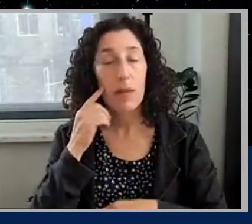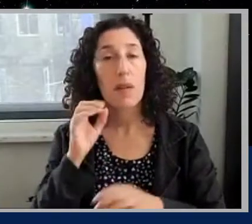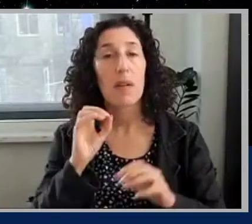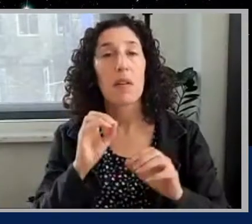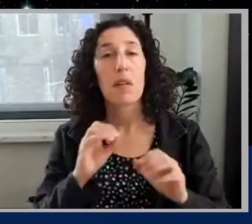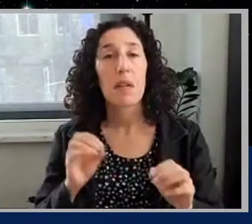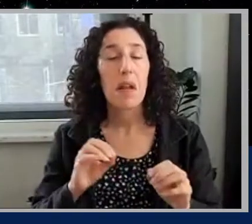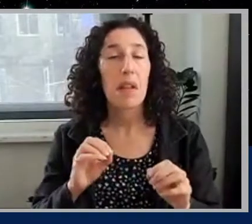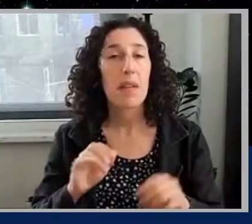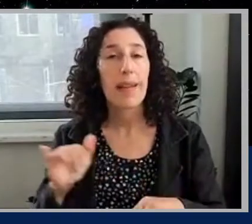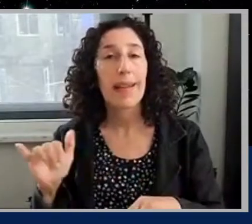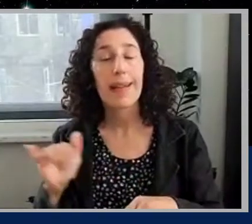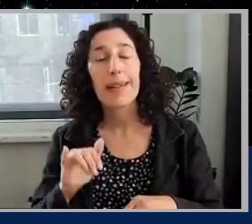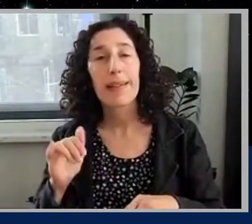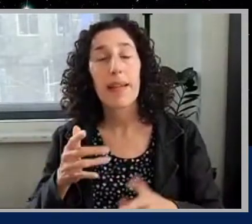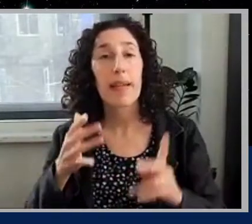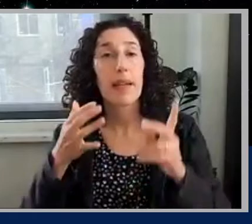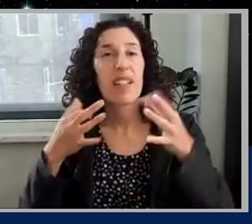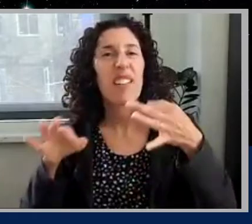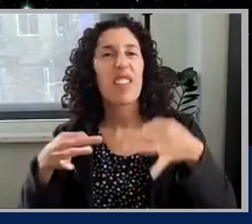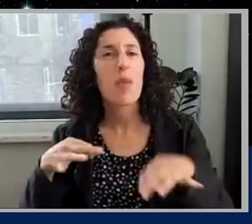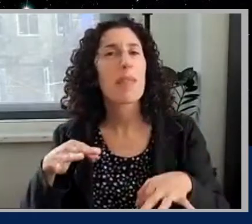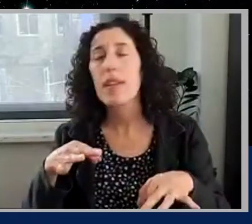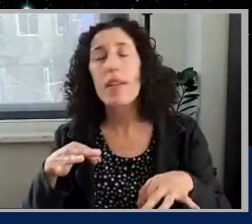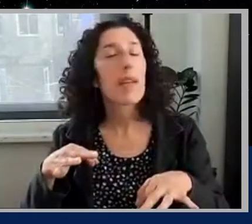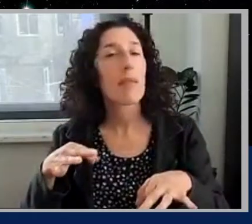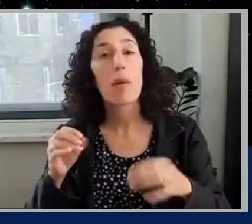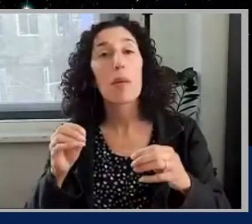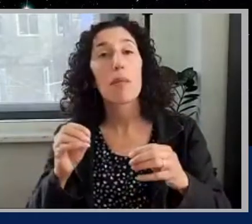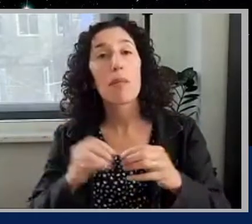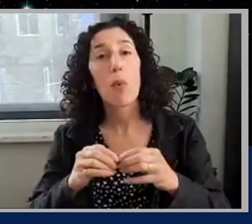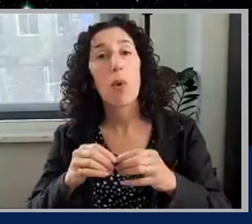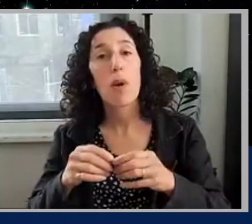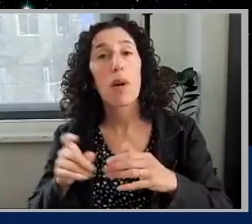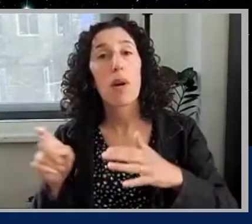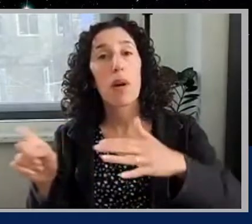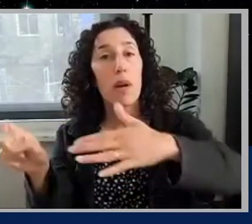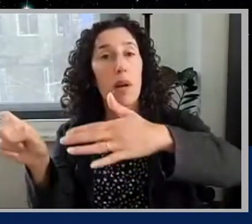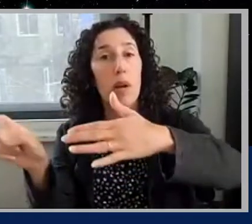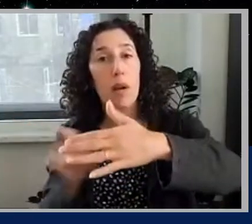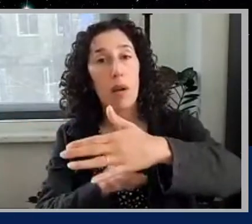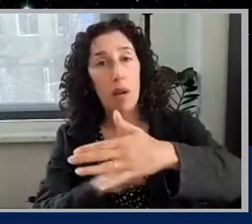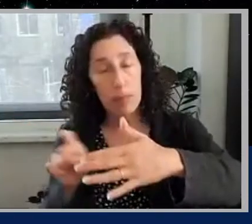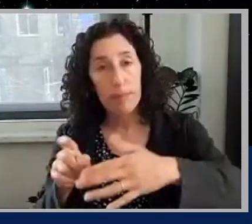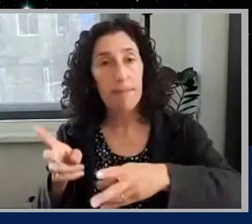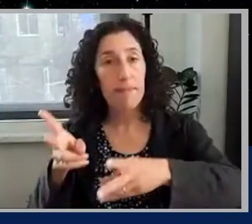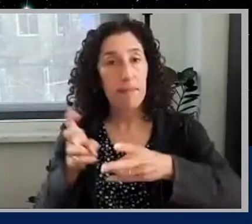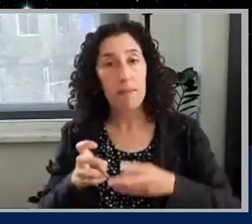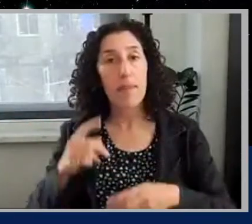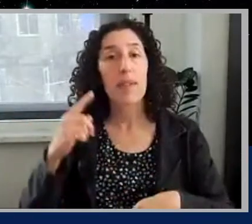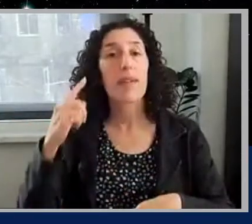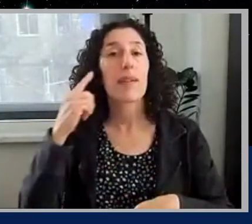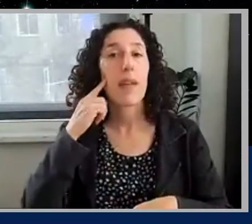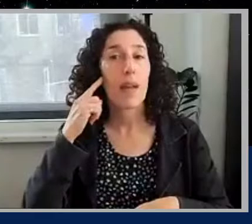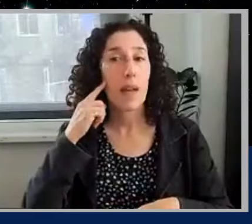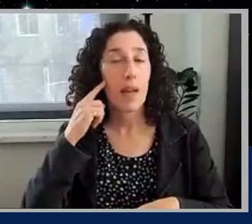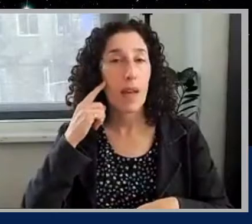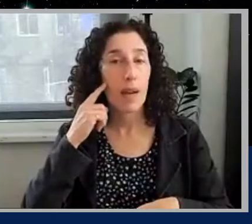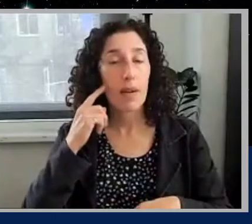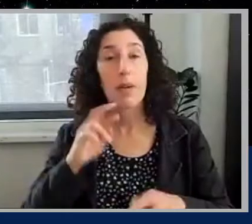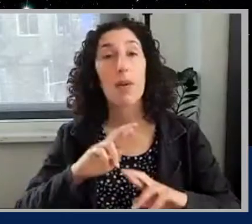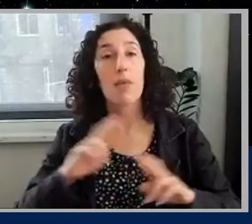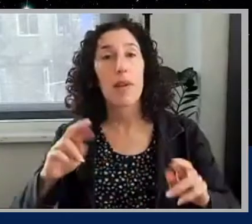descriptive or anything like that. It's just essentially to scan an image and get some sound. But being able